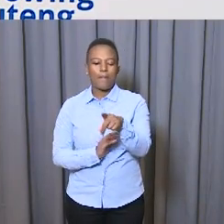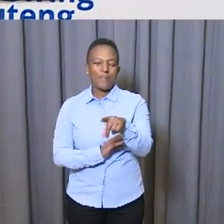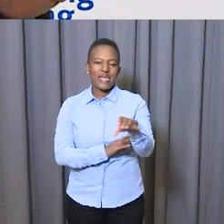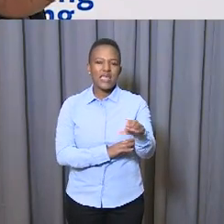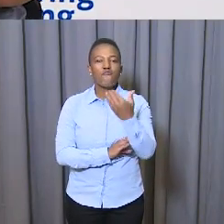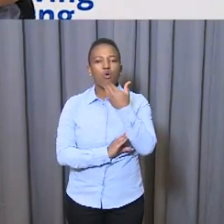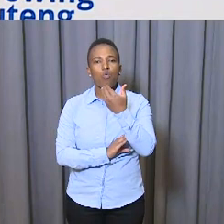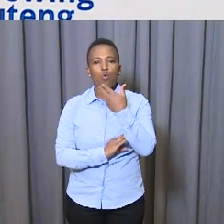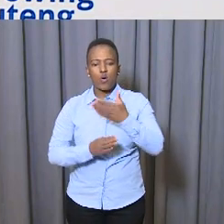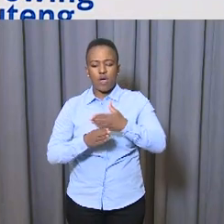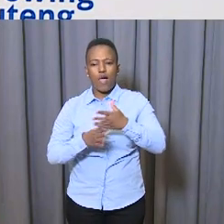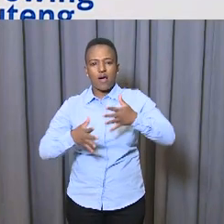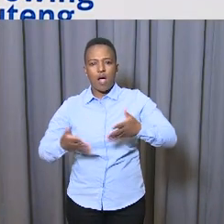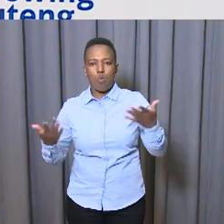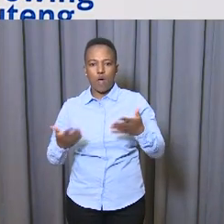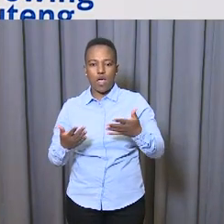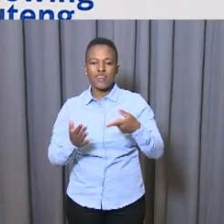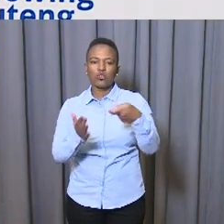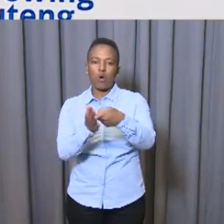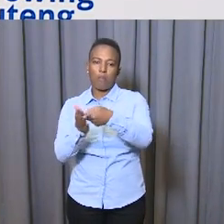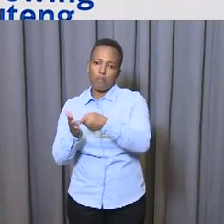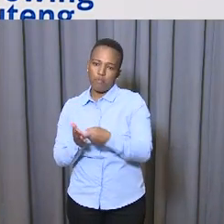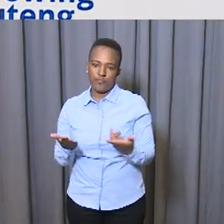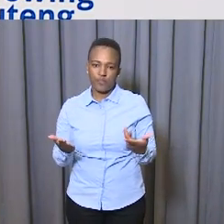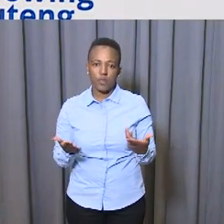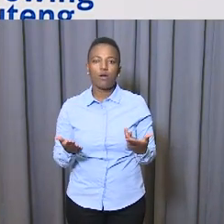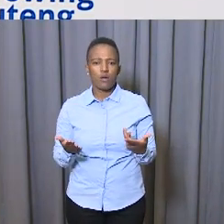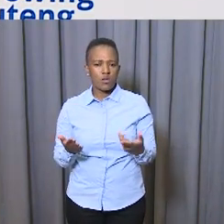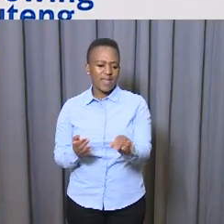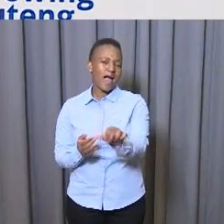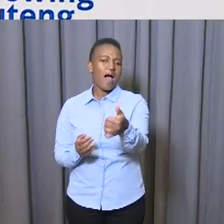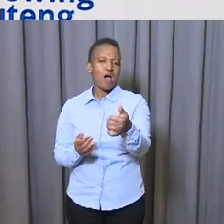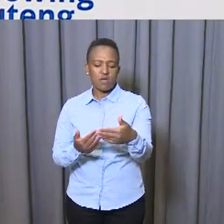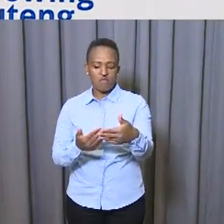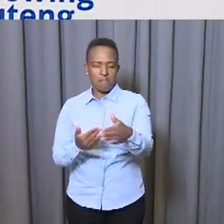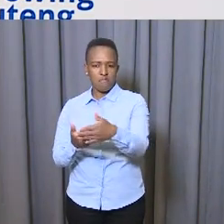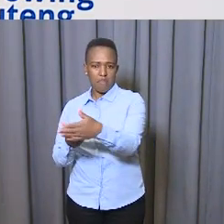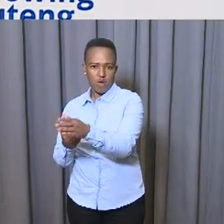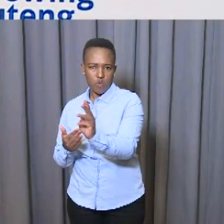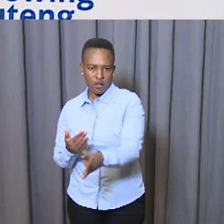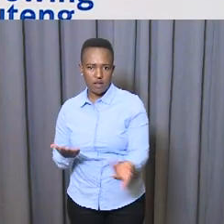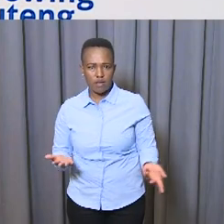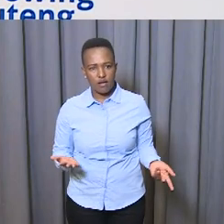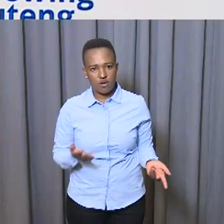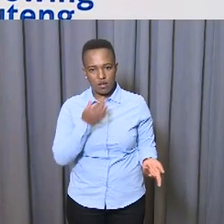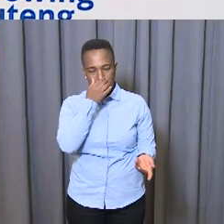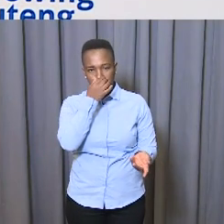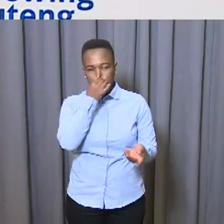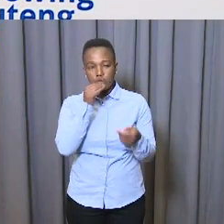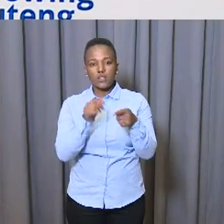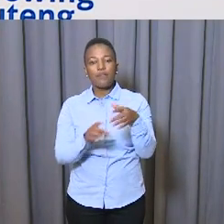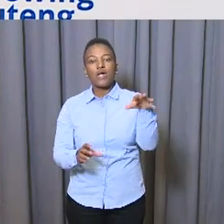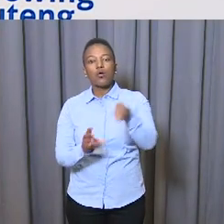for workers, we will get many of these sectors open quite soon, including the place where